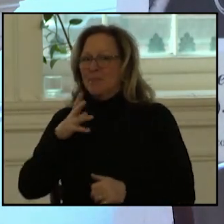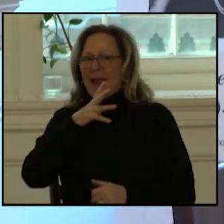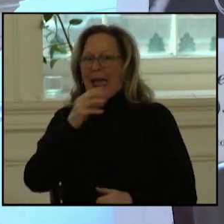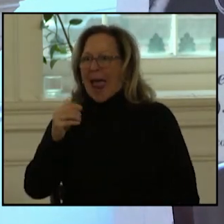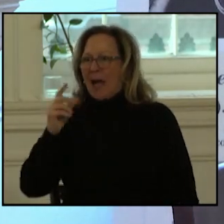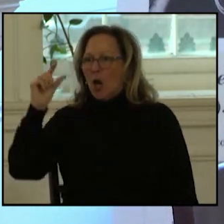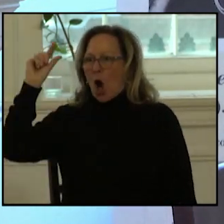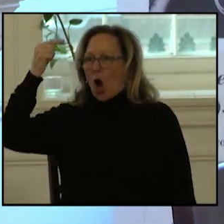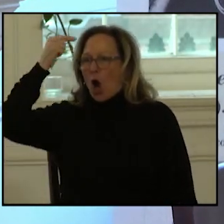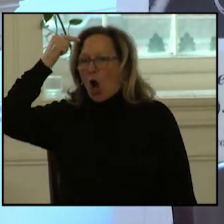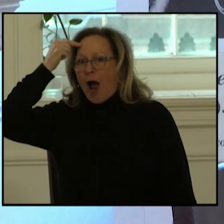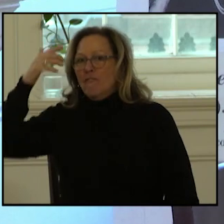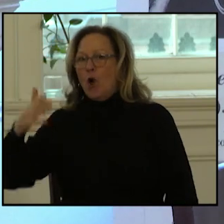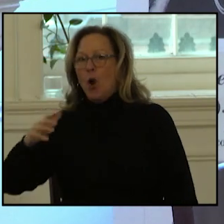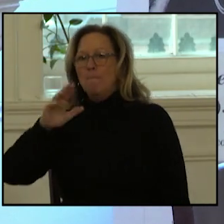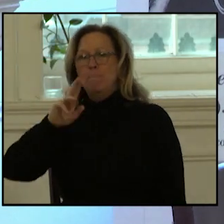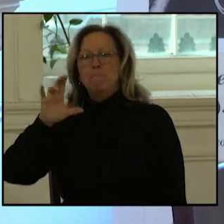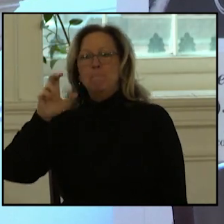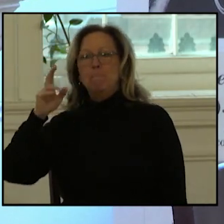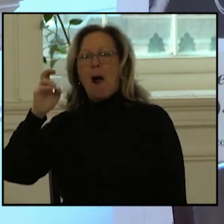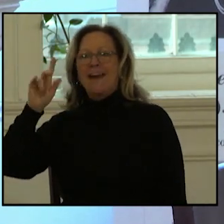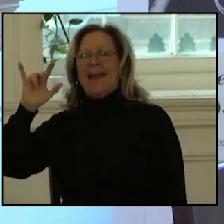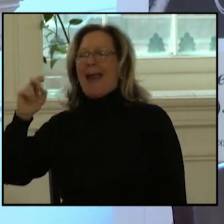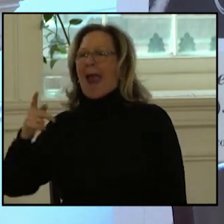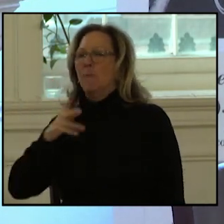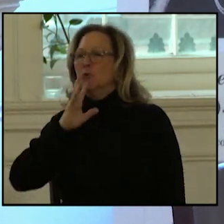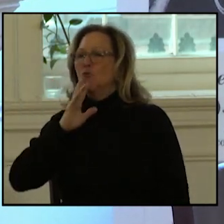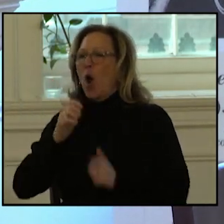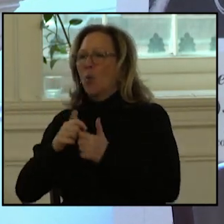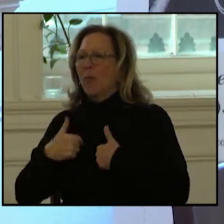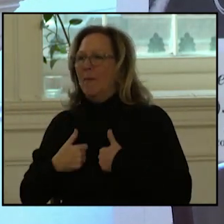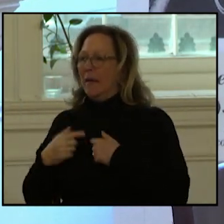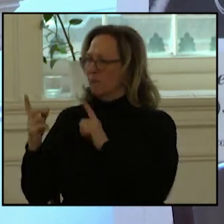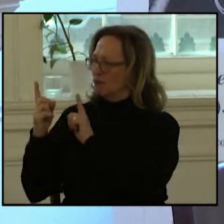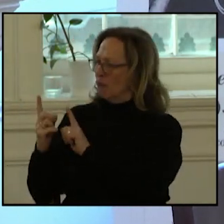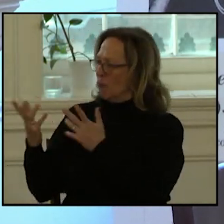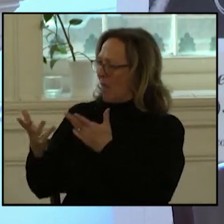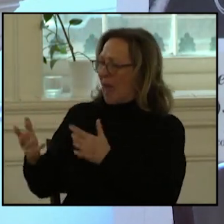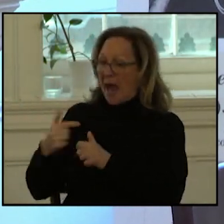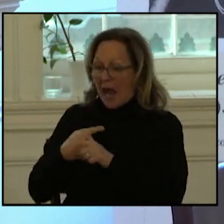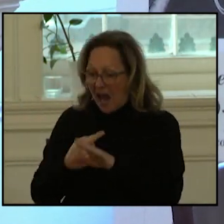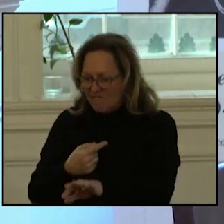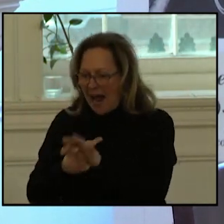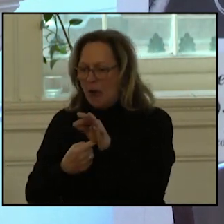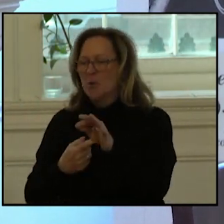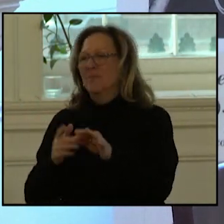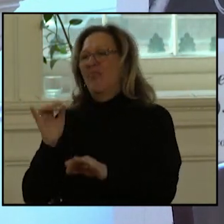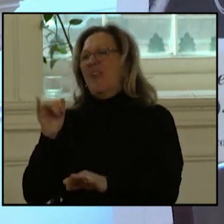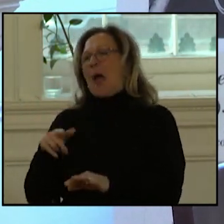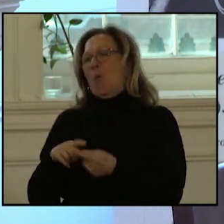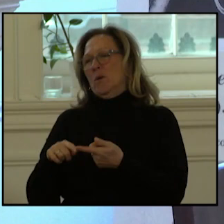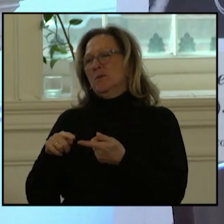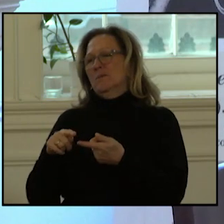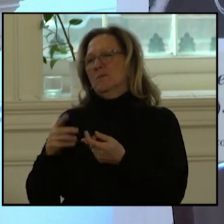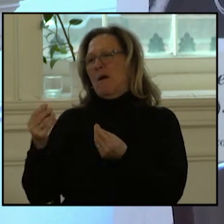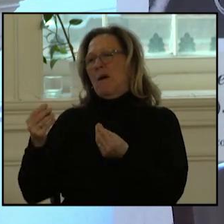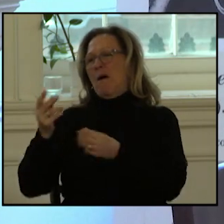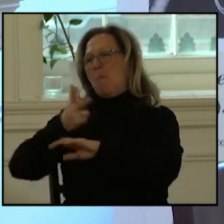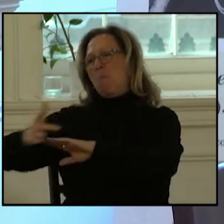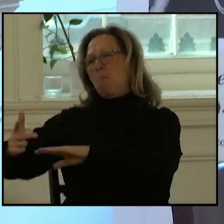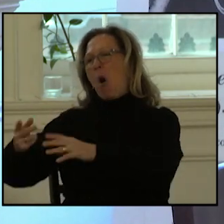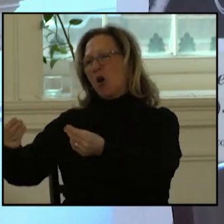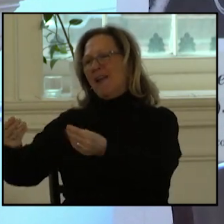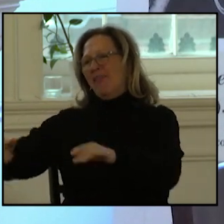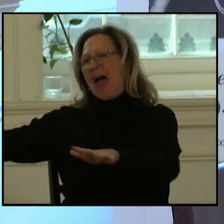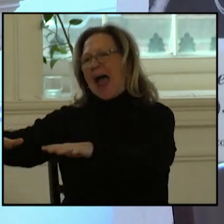him right there. And then when I find him, it's a paved over parking. I don't think that's a coincidence. So I think that's